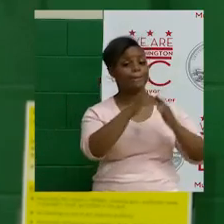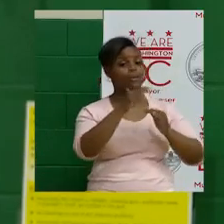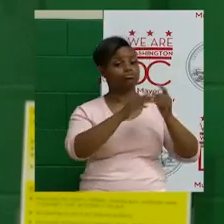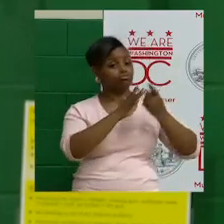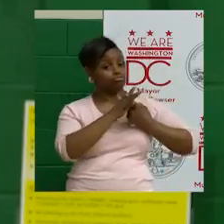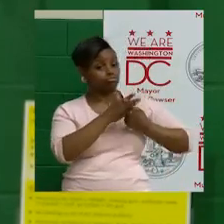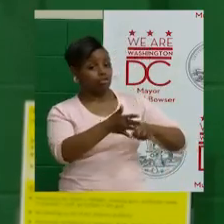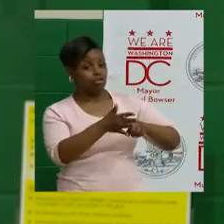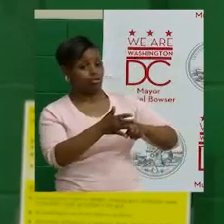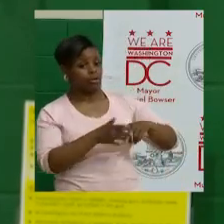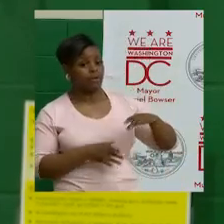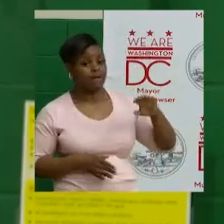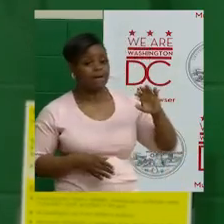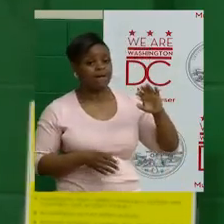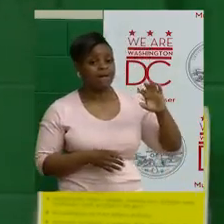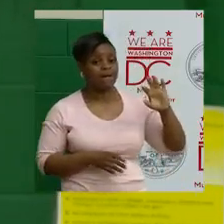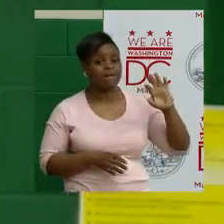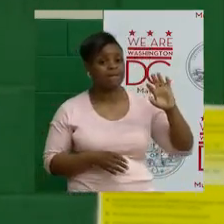infrastructure project, the